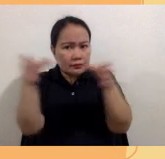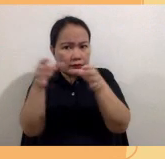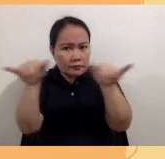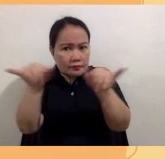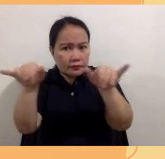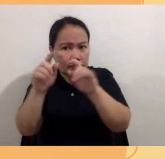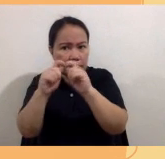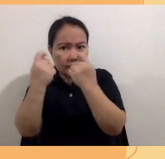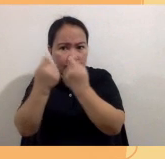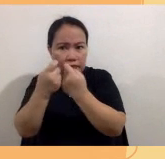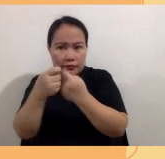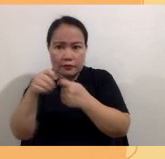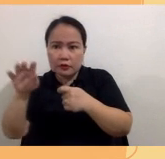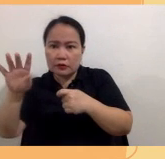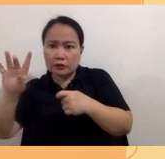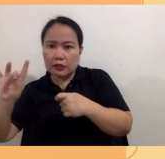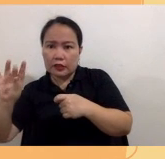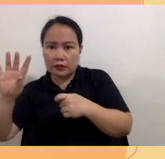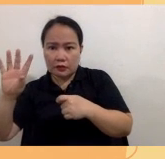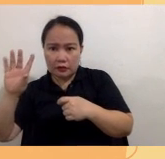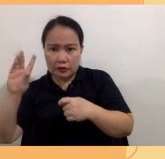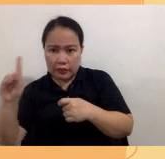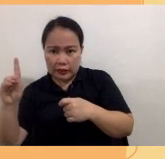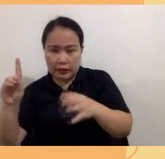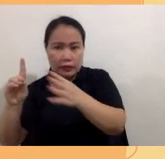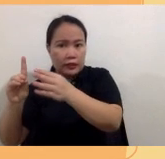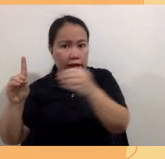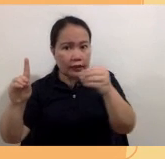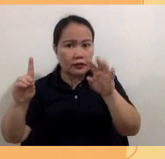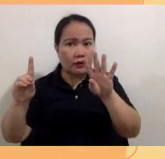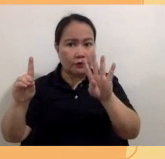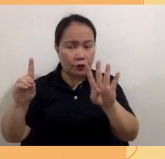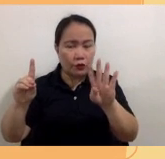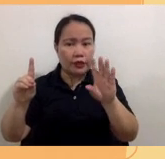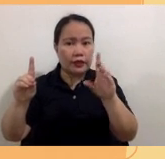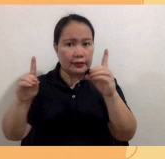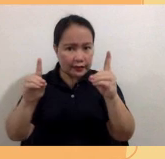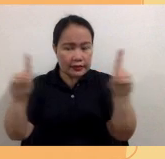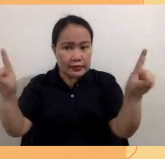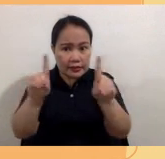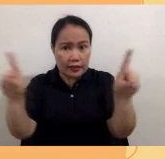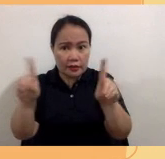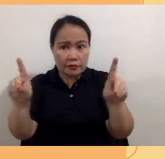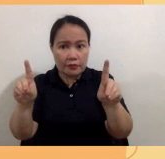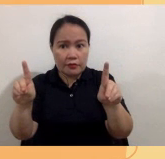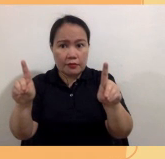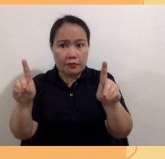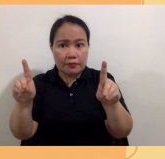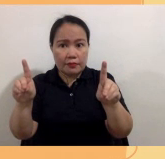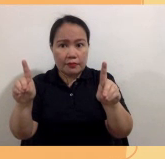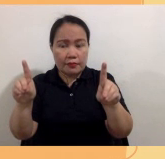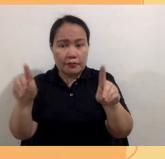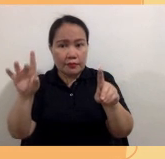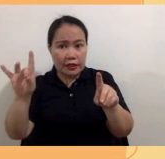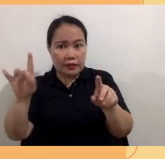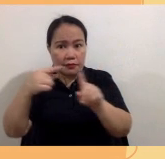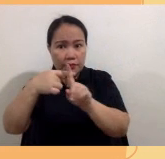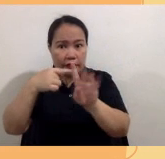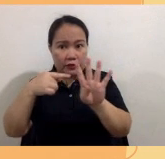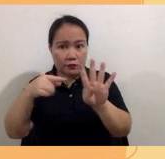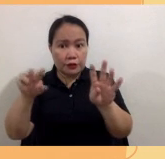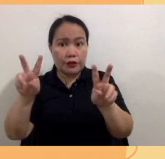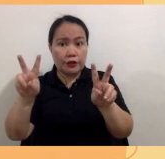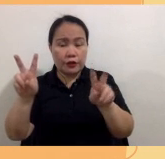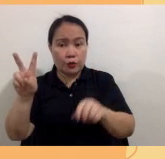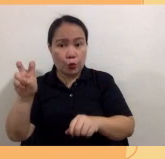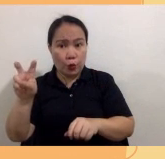we will combine similar terms. So, magko-combine tayo ng similar terms since pareho tong D. So, 8 plus 4,